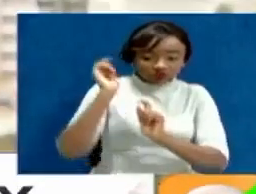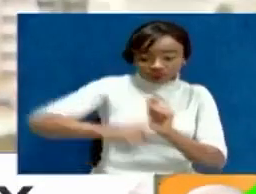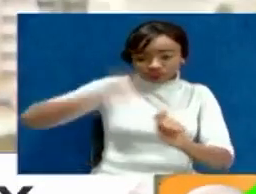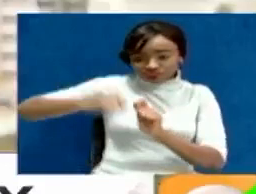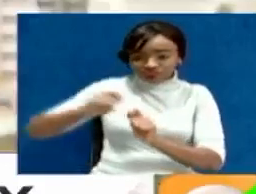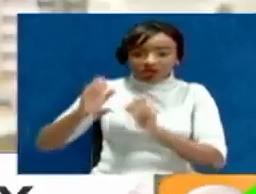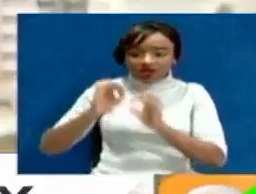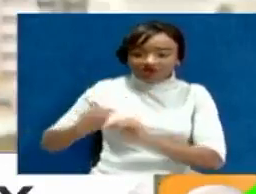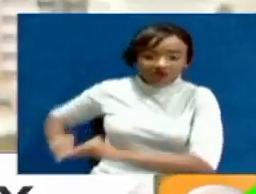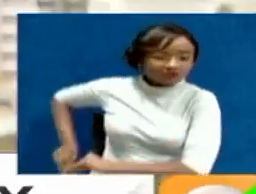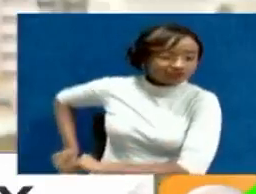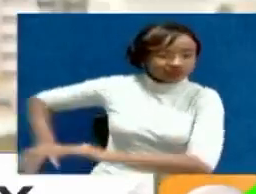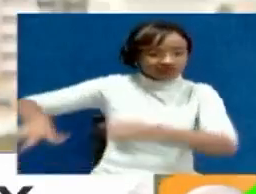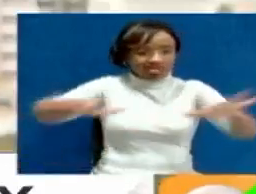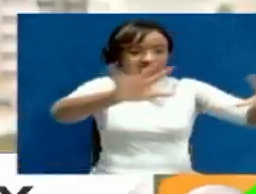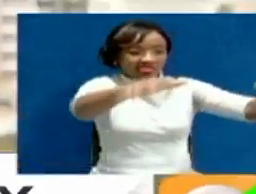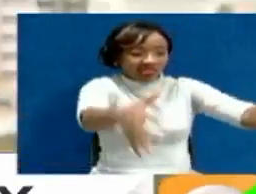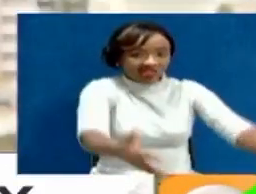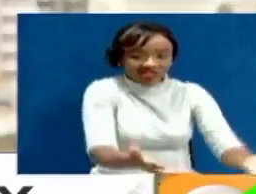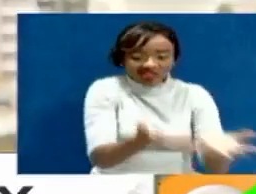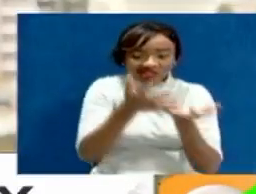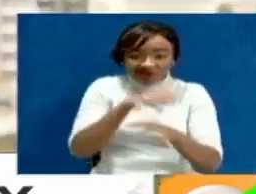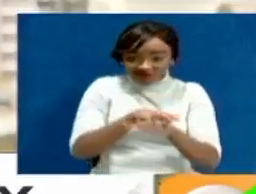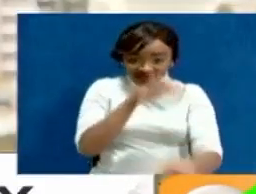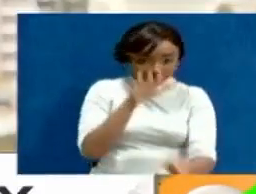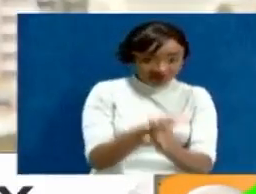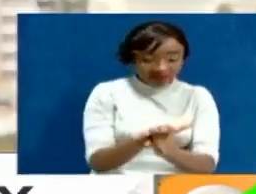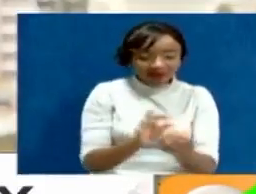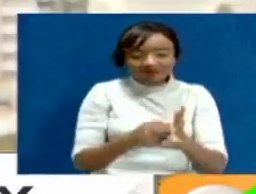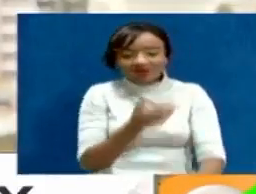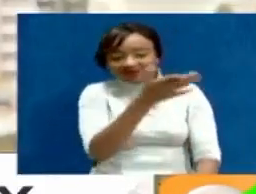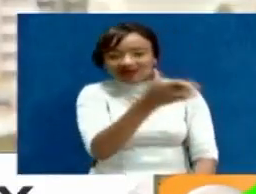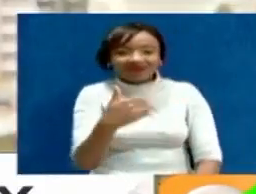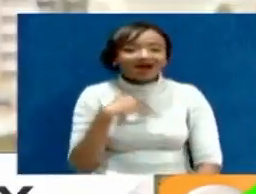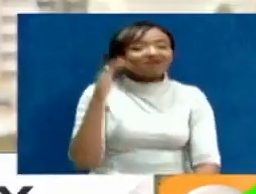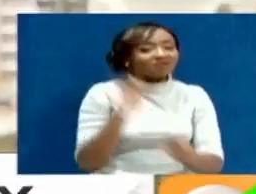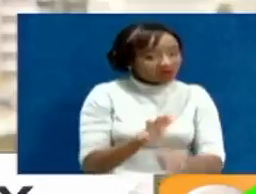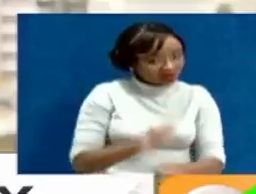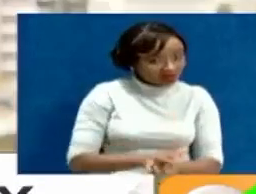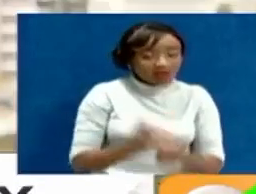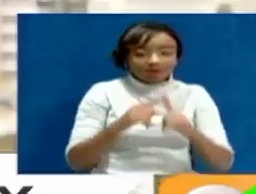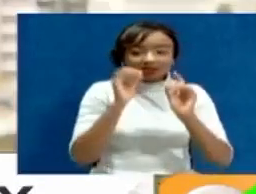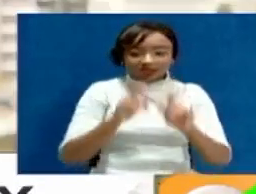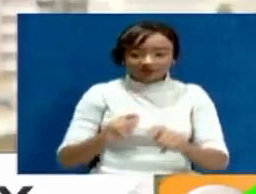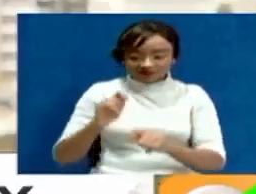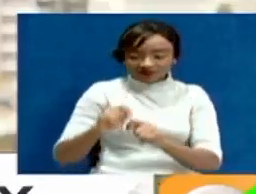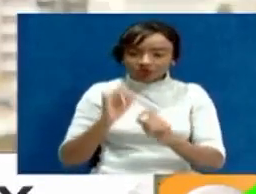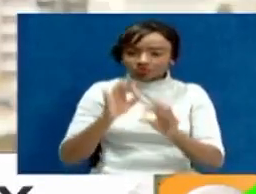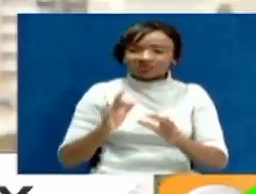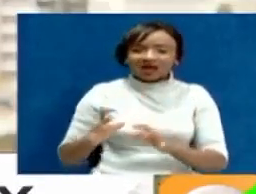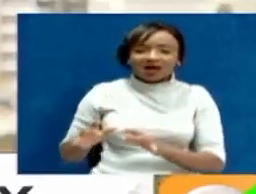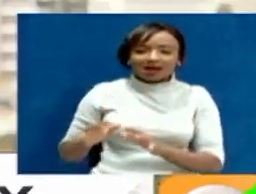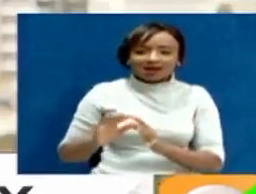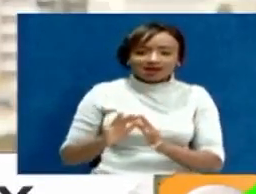If you cast a wide net and catch many fish, it tells you that there's still more fish to be caught. If you use a large net